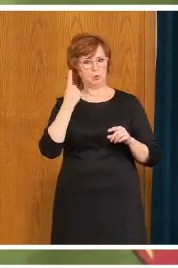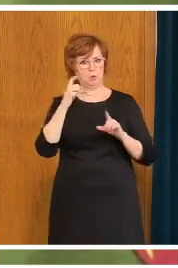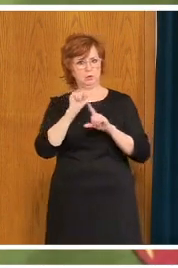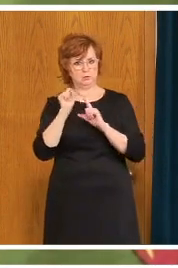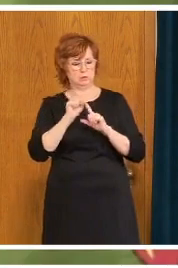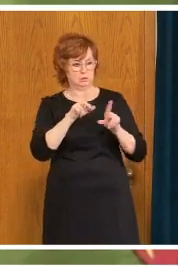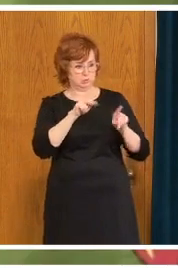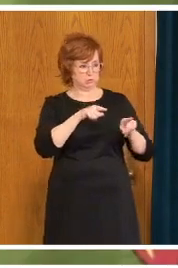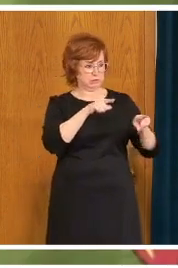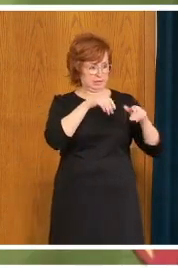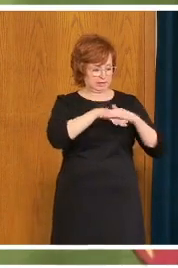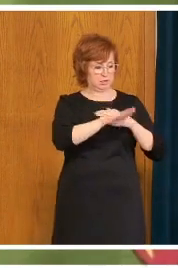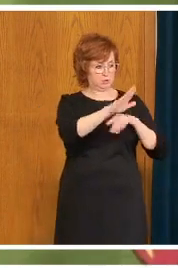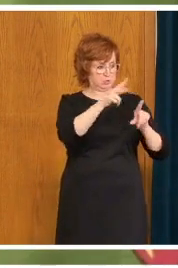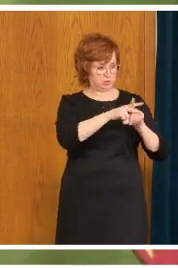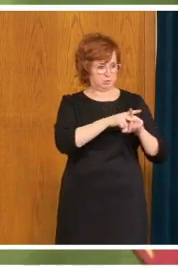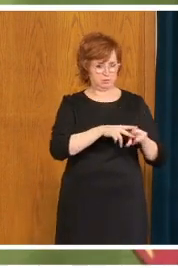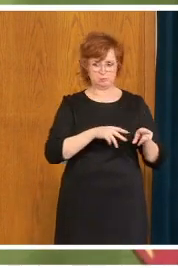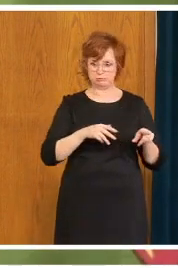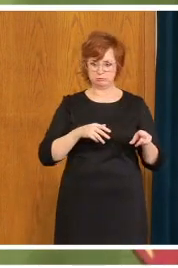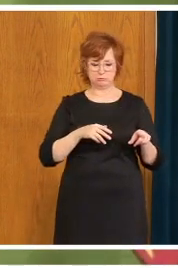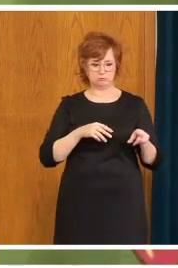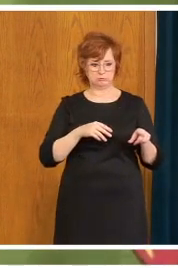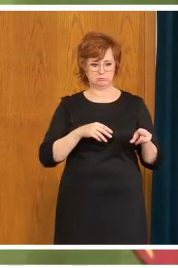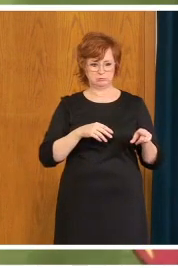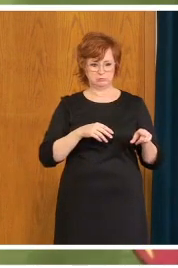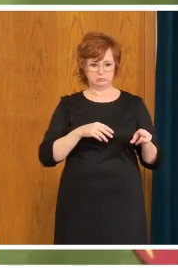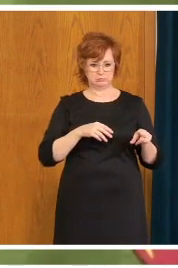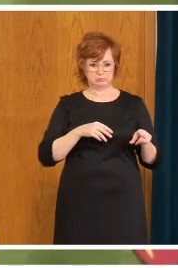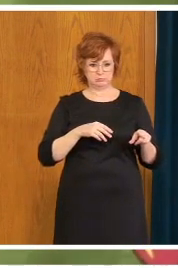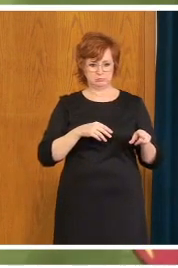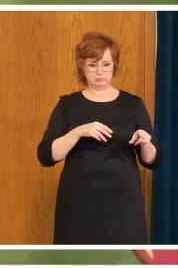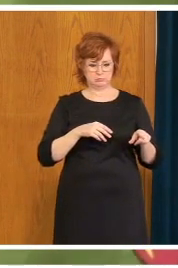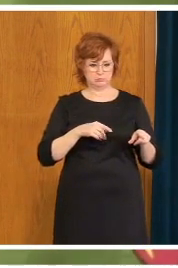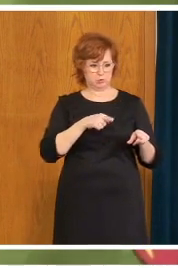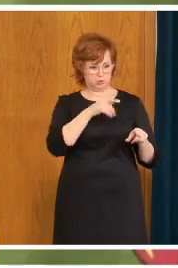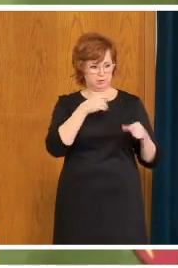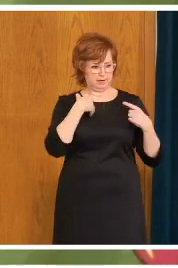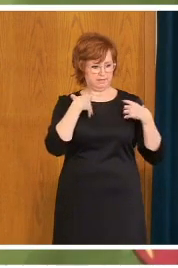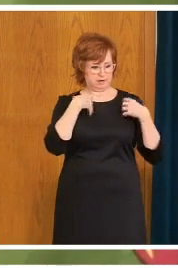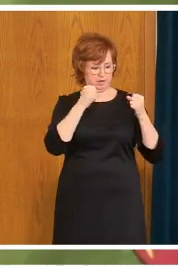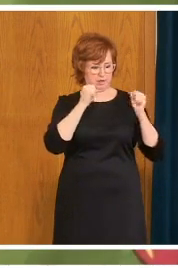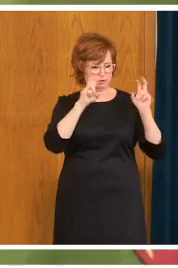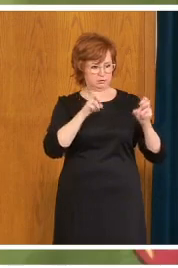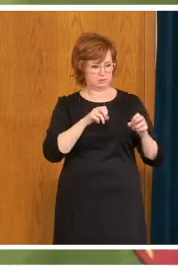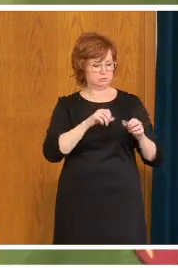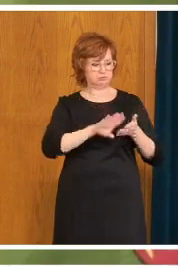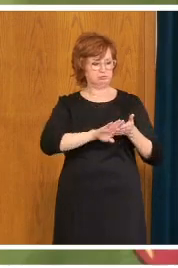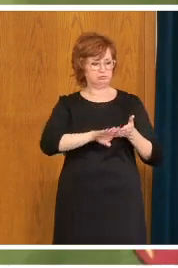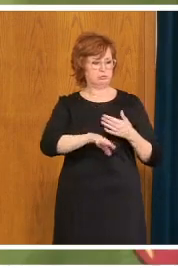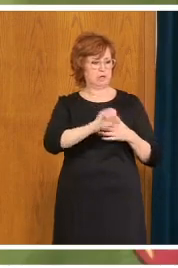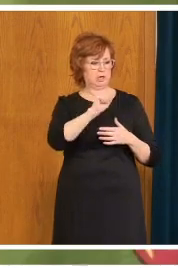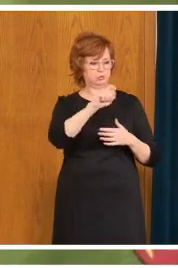was told when they went to their appointments they weren't giving people with underlying medical conditions the